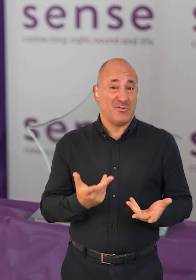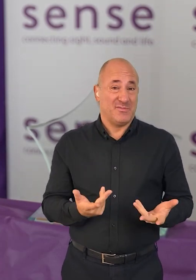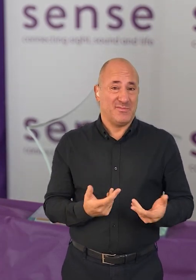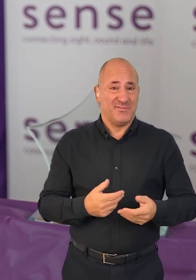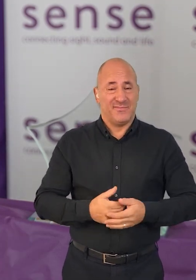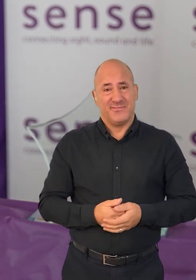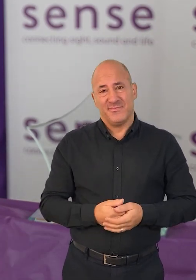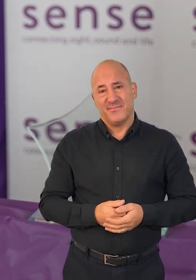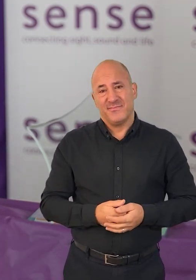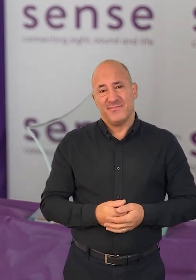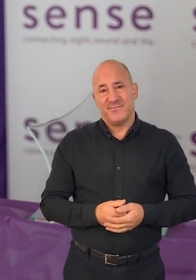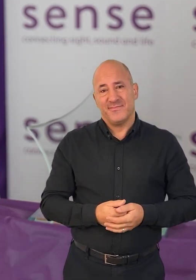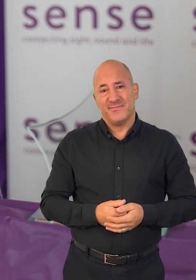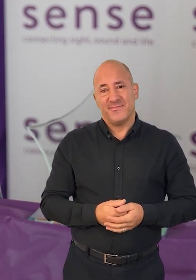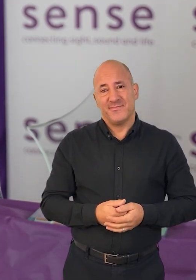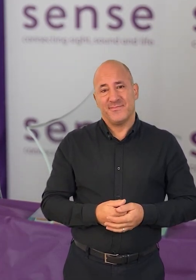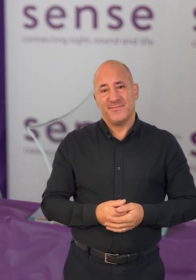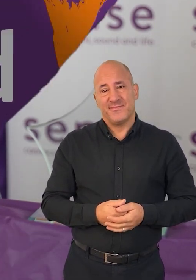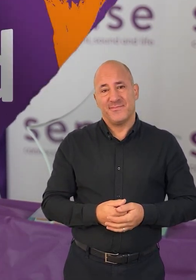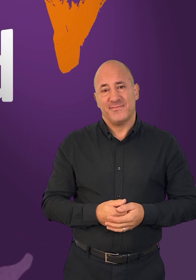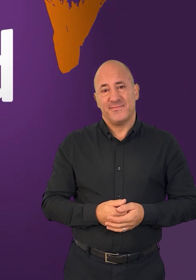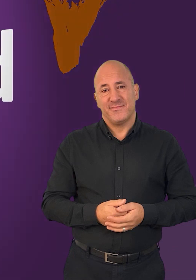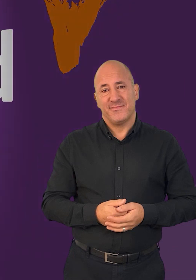the economy billions of pounds.